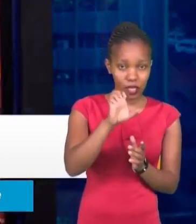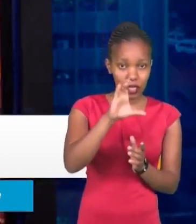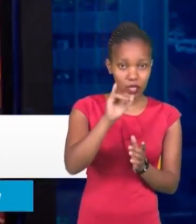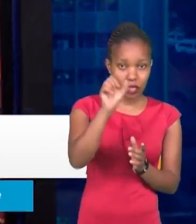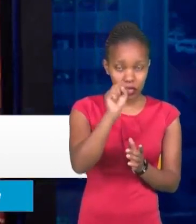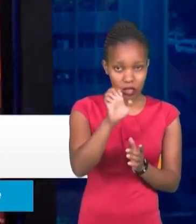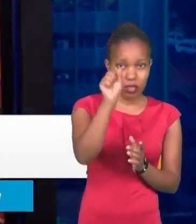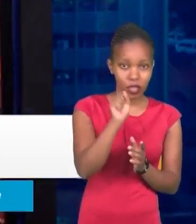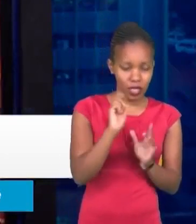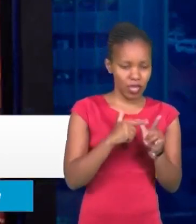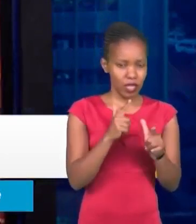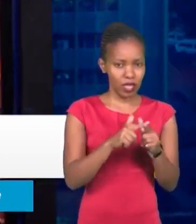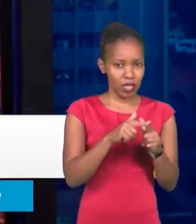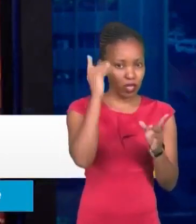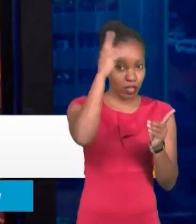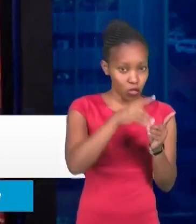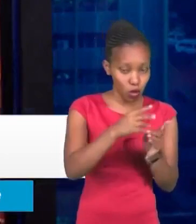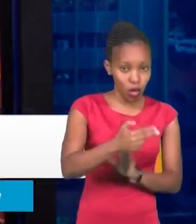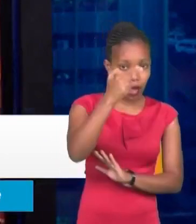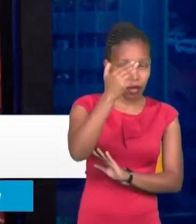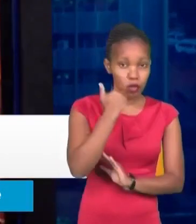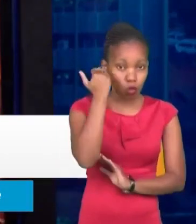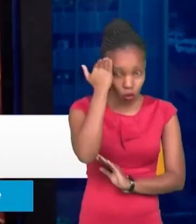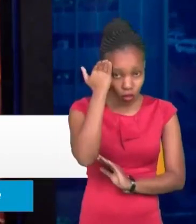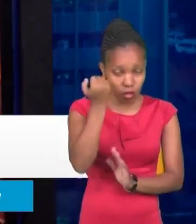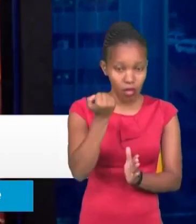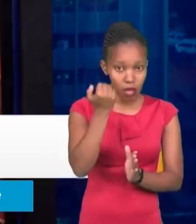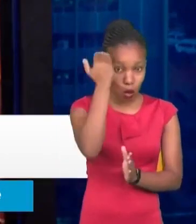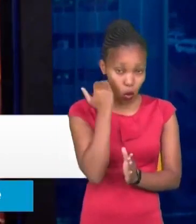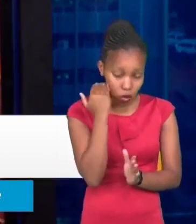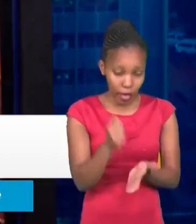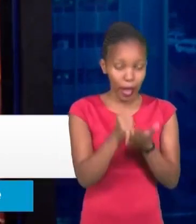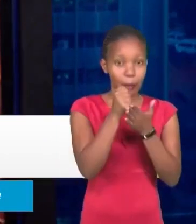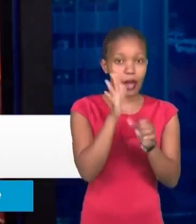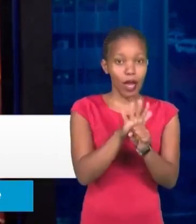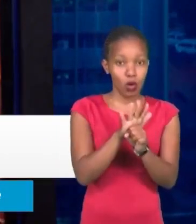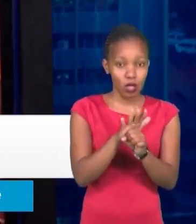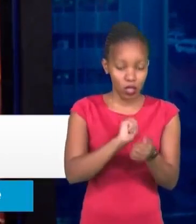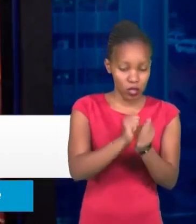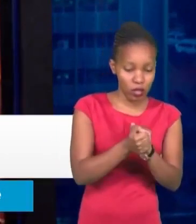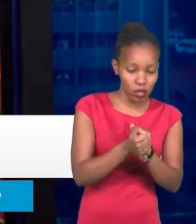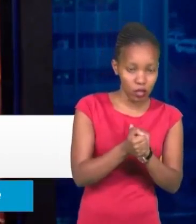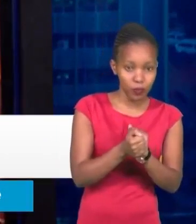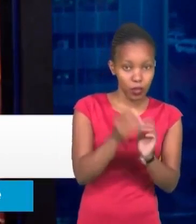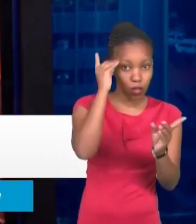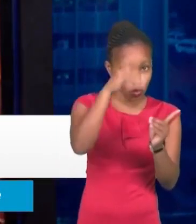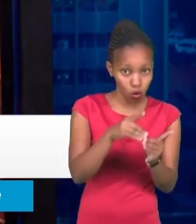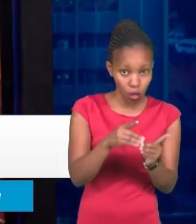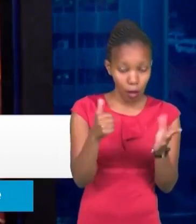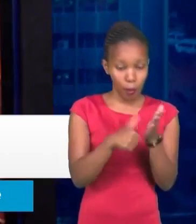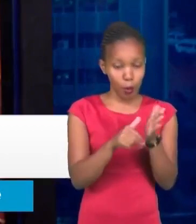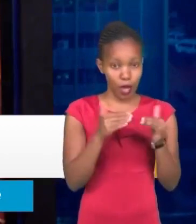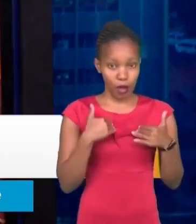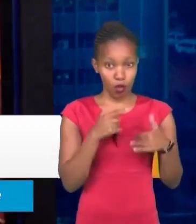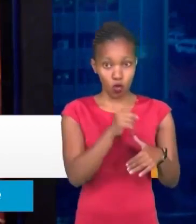courts are bound by the decisions of the higher court. Okay. So that helps to regulate some decisions. And now there comes a problem where, you